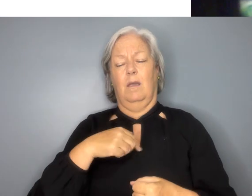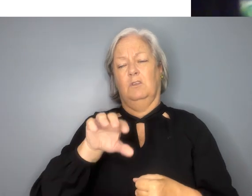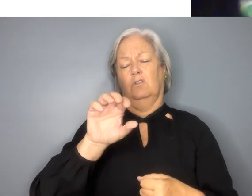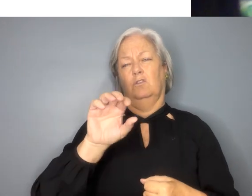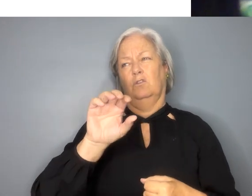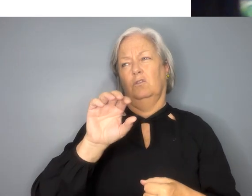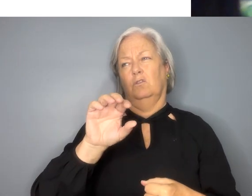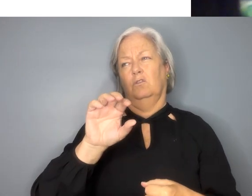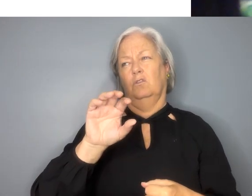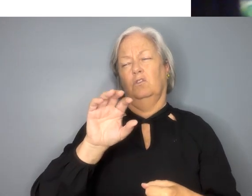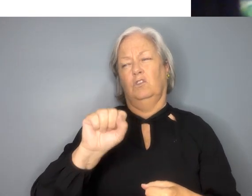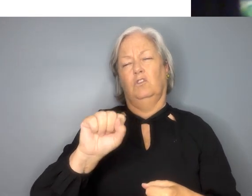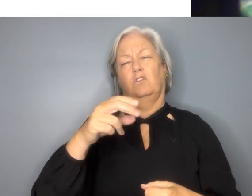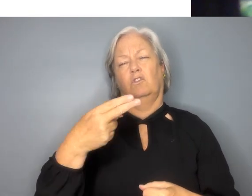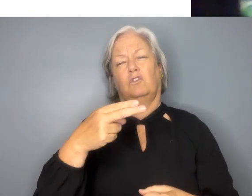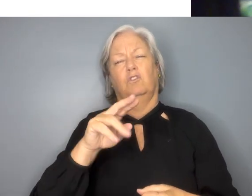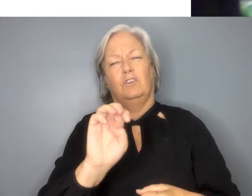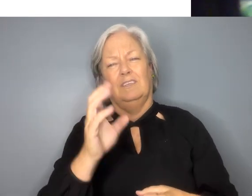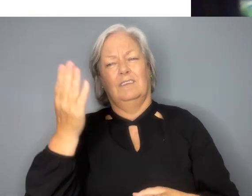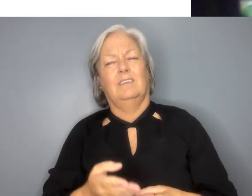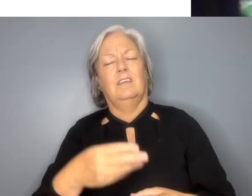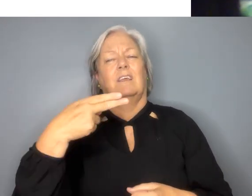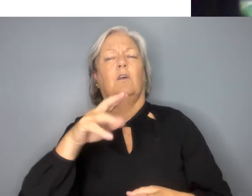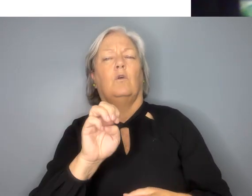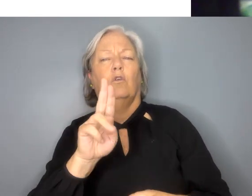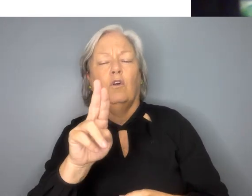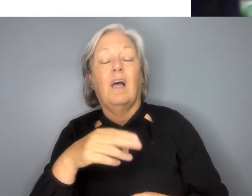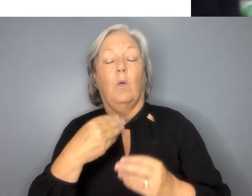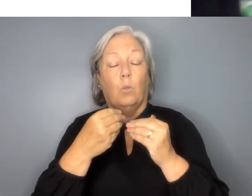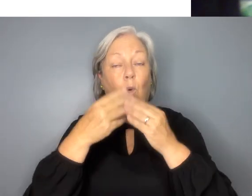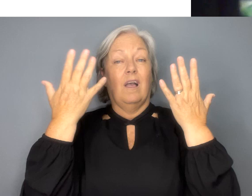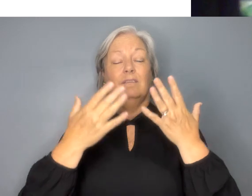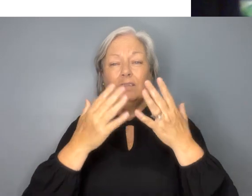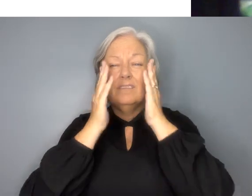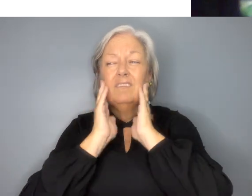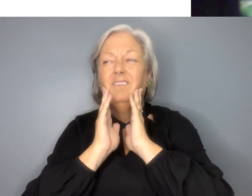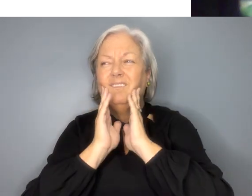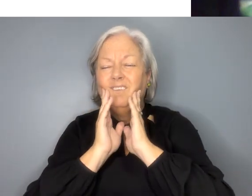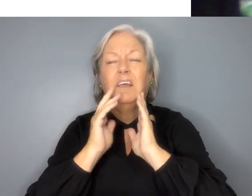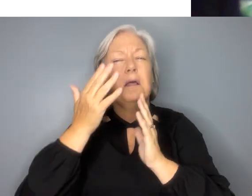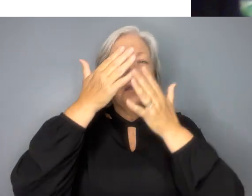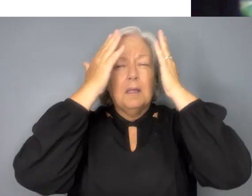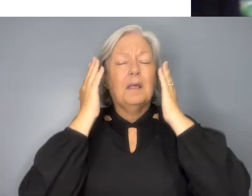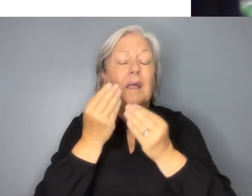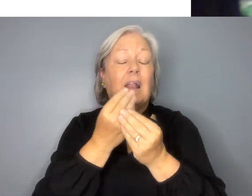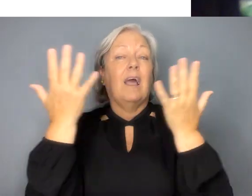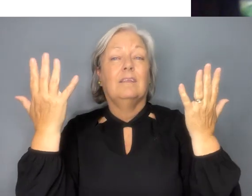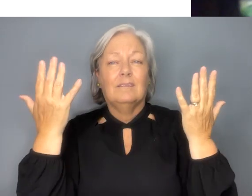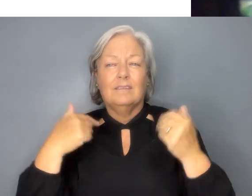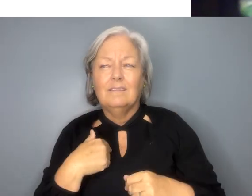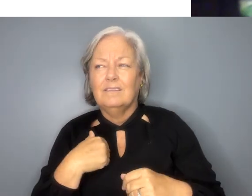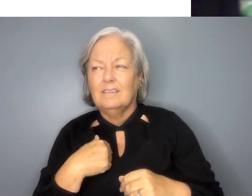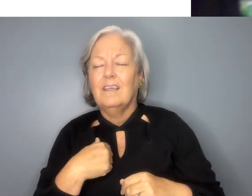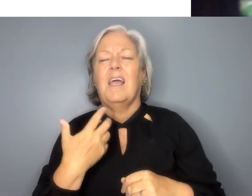pronouns. And for those of you who can't see me, I have fair skin, mousy blonde hair,